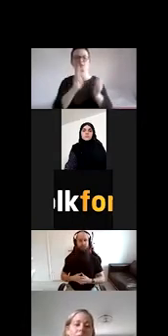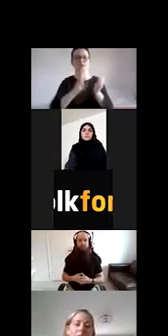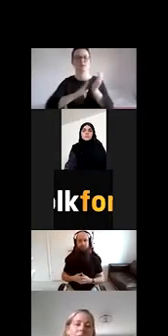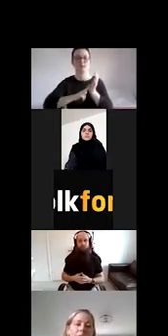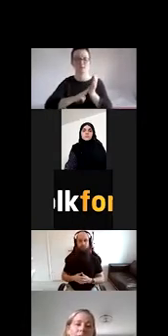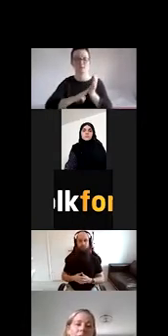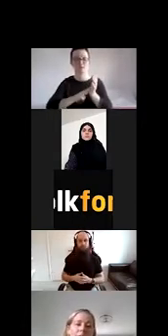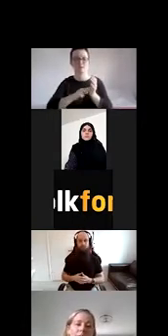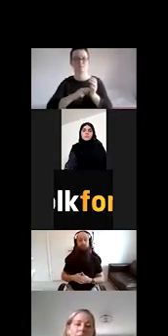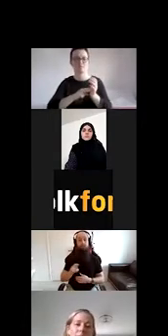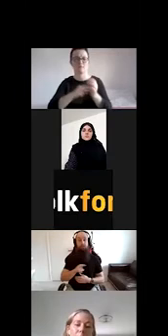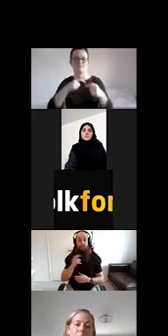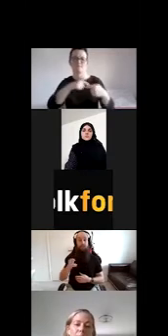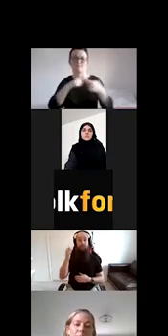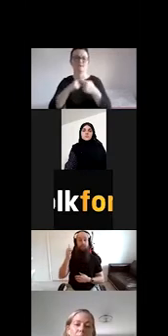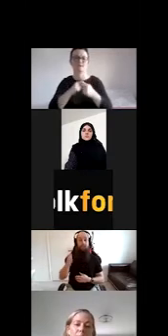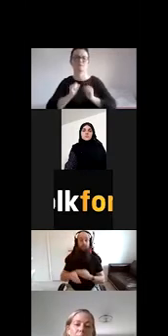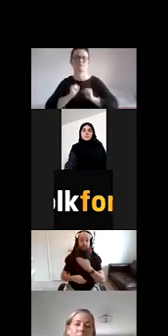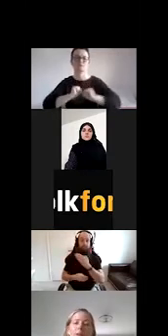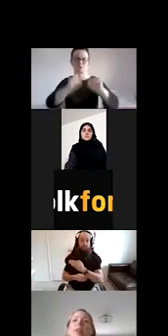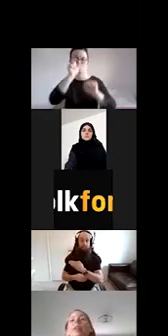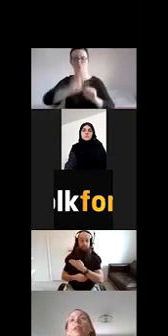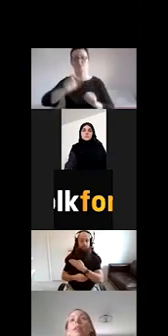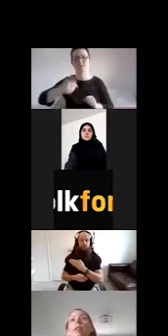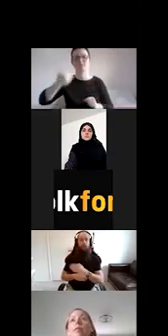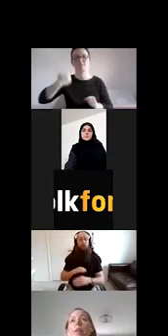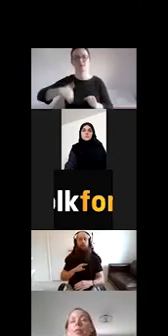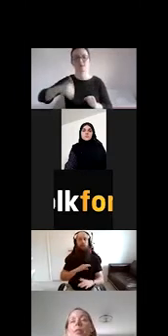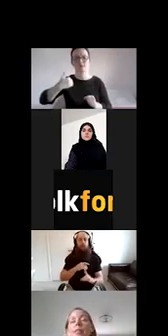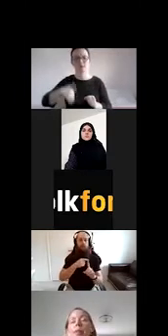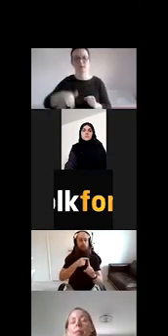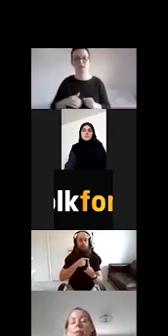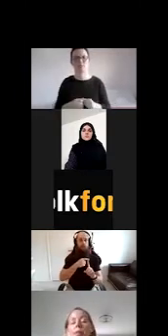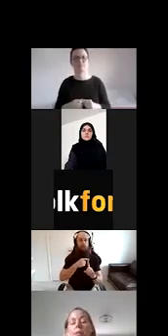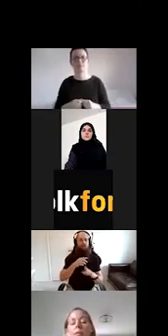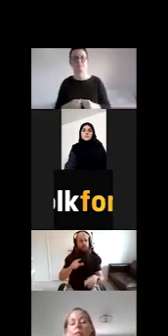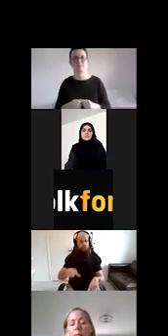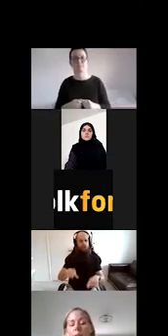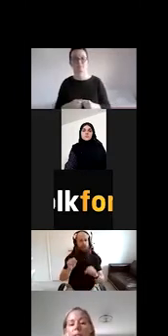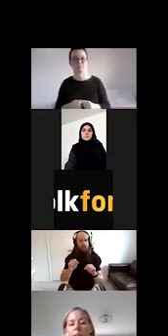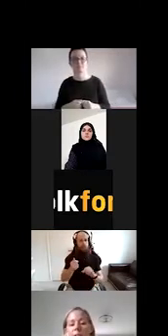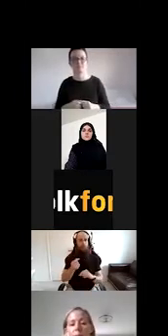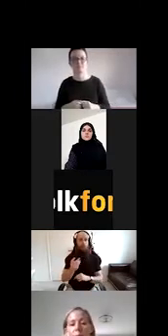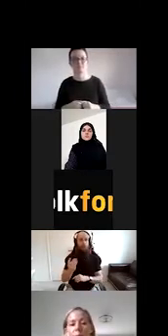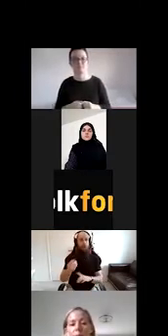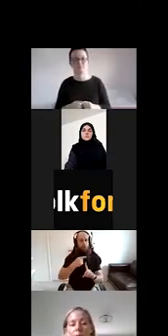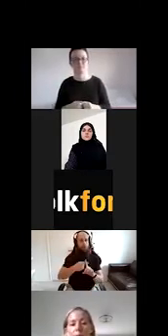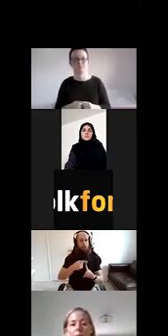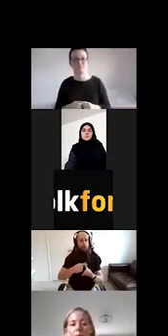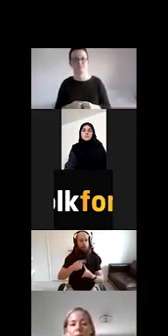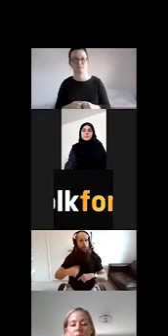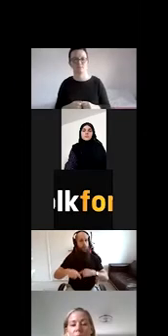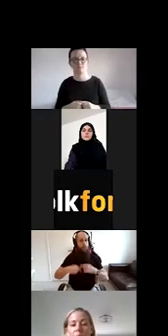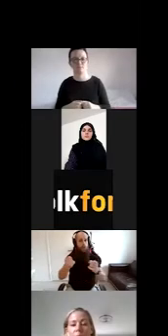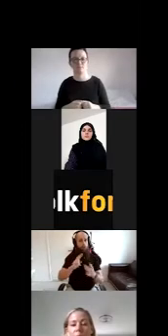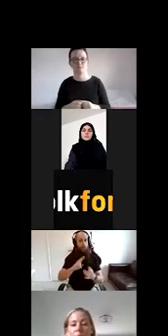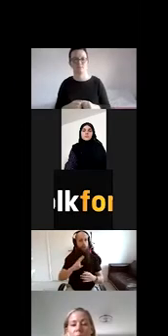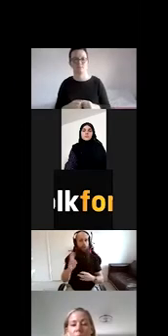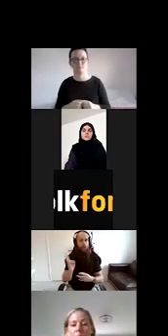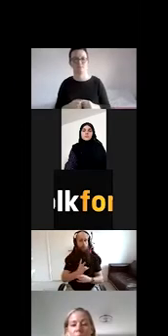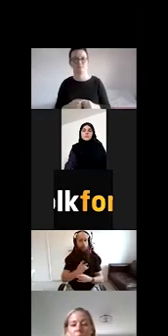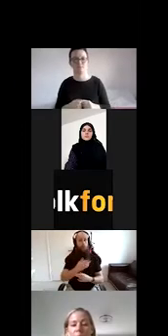on the next slide, we have some positive, we have seen some possible positive developments in terms